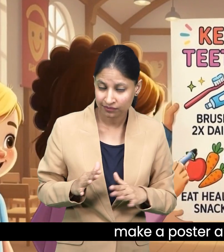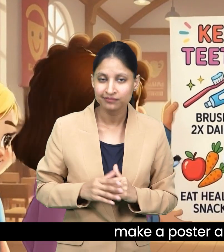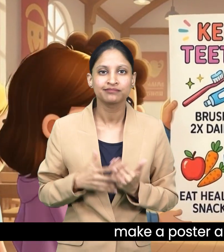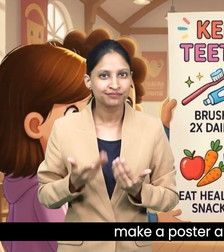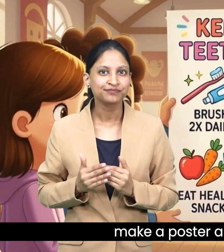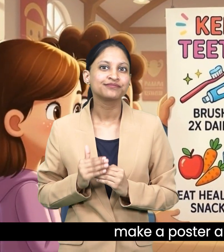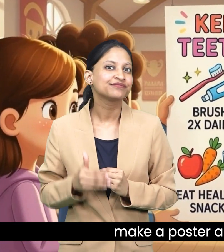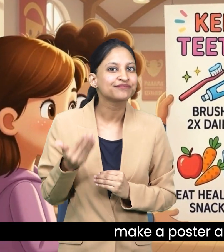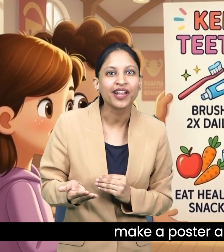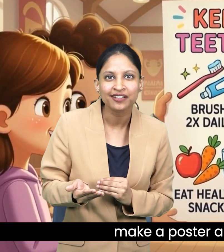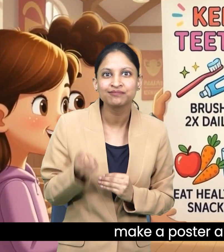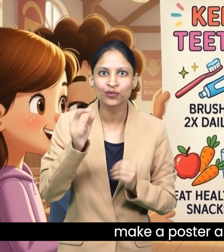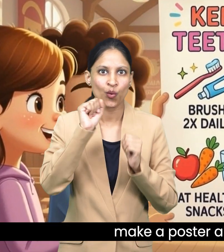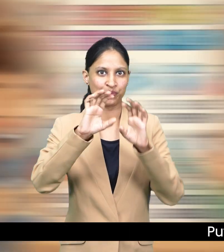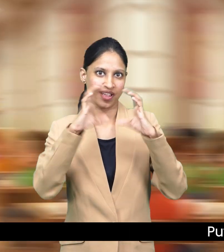clean.